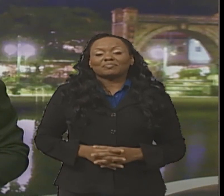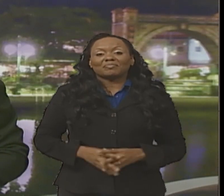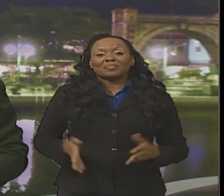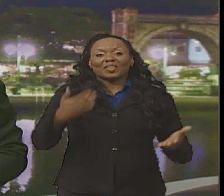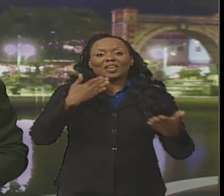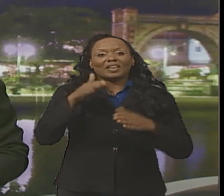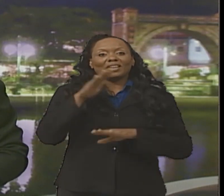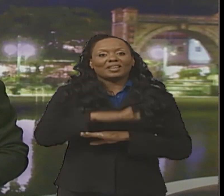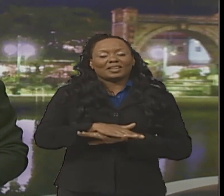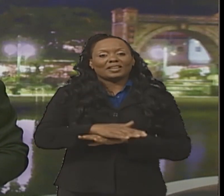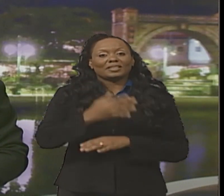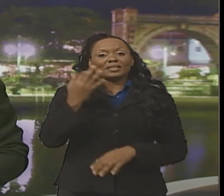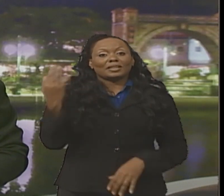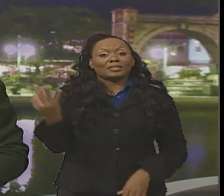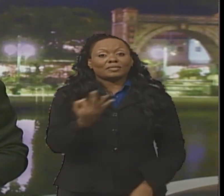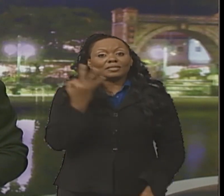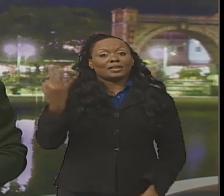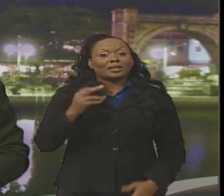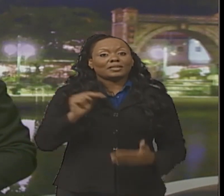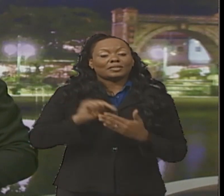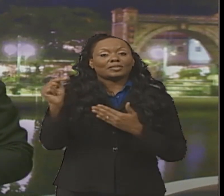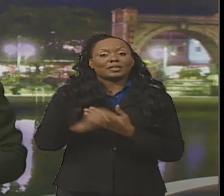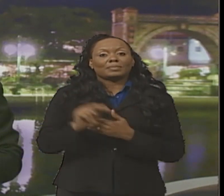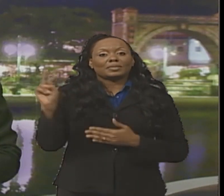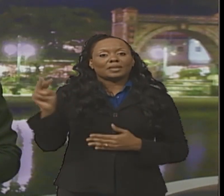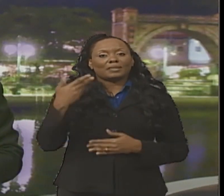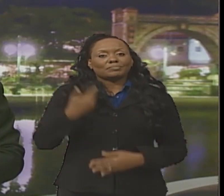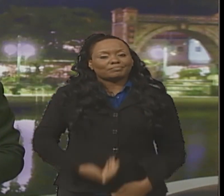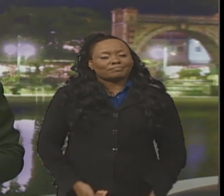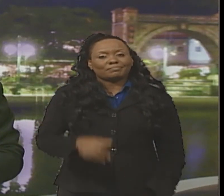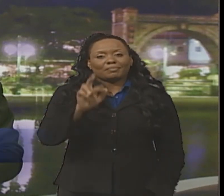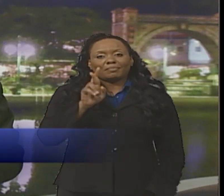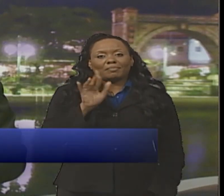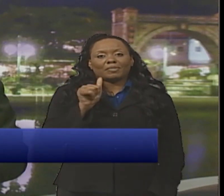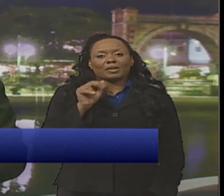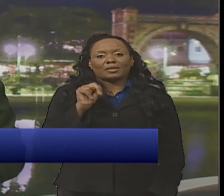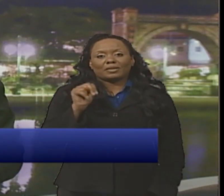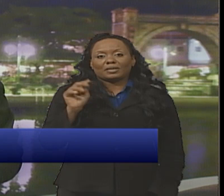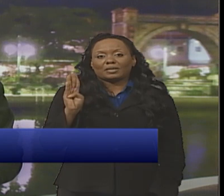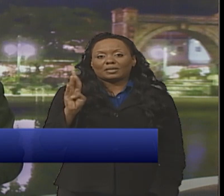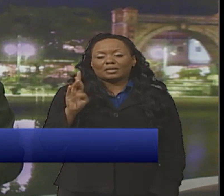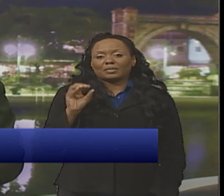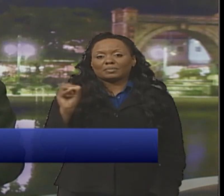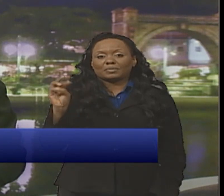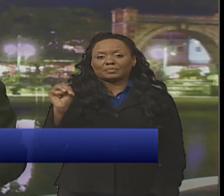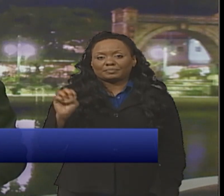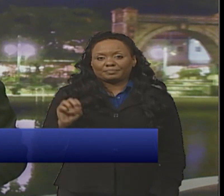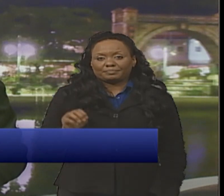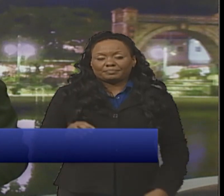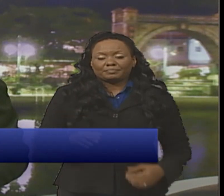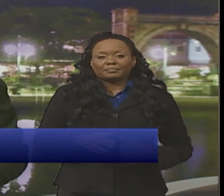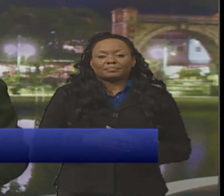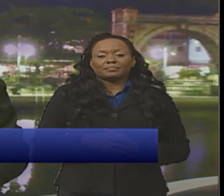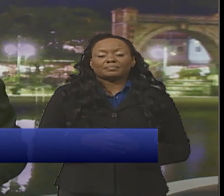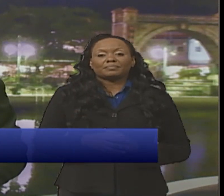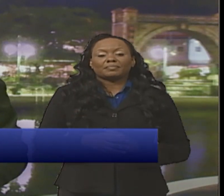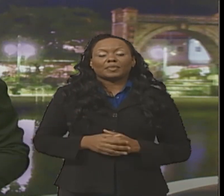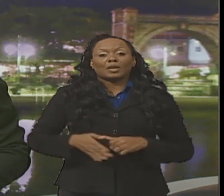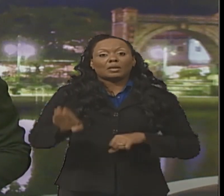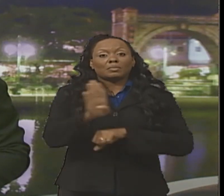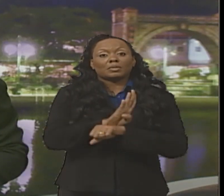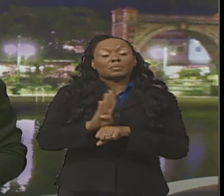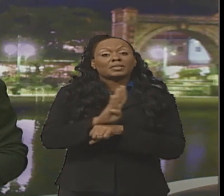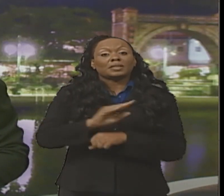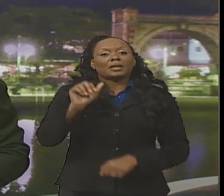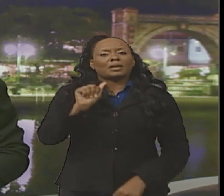A very good evening to you with the Friday, November 2nd edition of the CBC Evening News. I'm Ryan Broom. In our top story, Attorney General